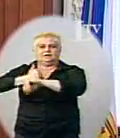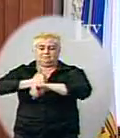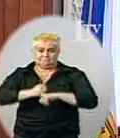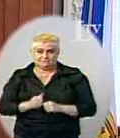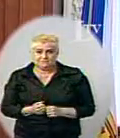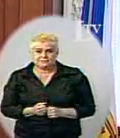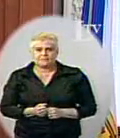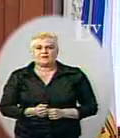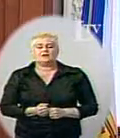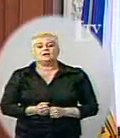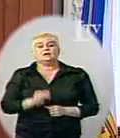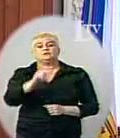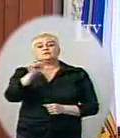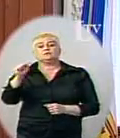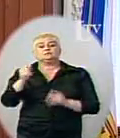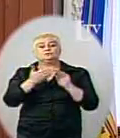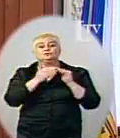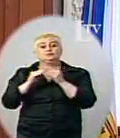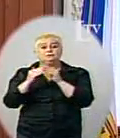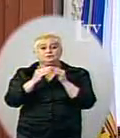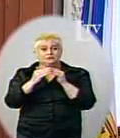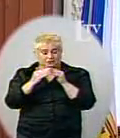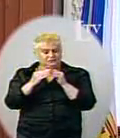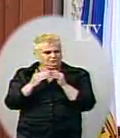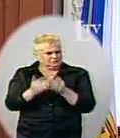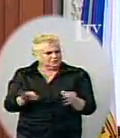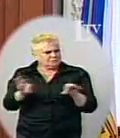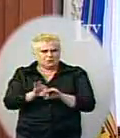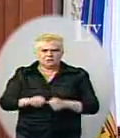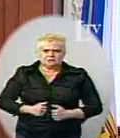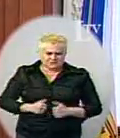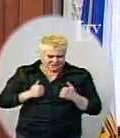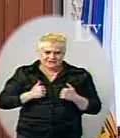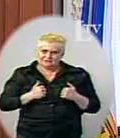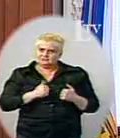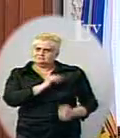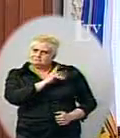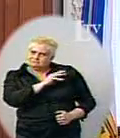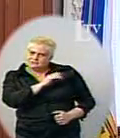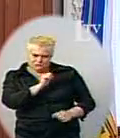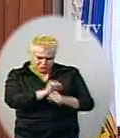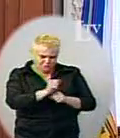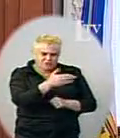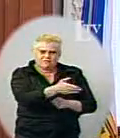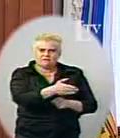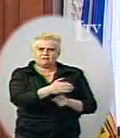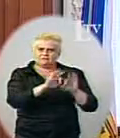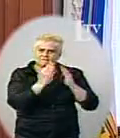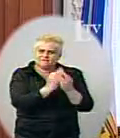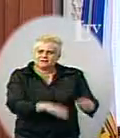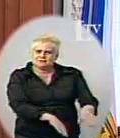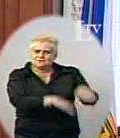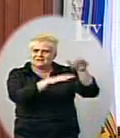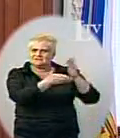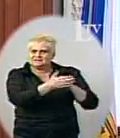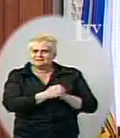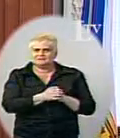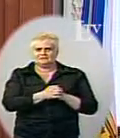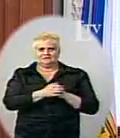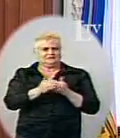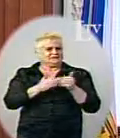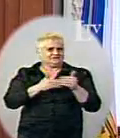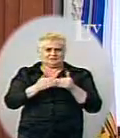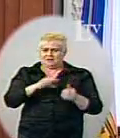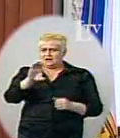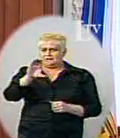Communities throughout Nova Scotia are good places to live, work, and raise a family, for civil servants as well